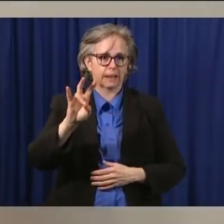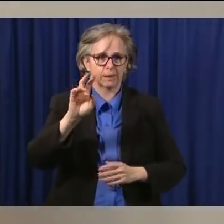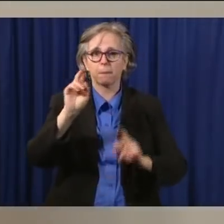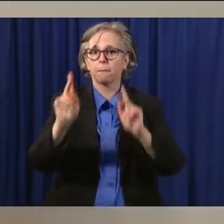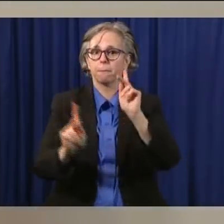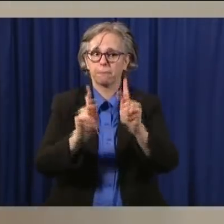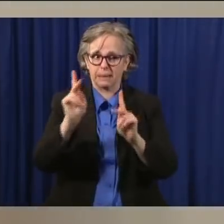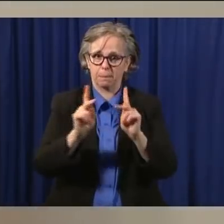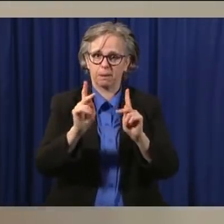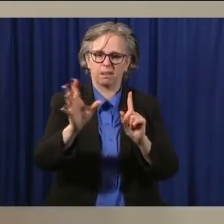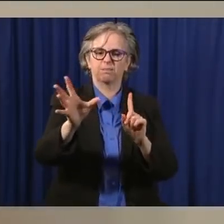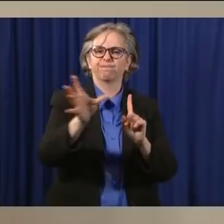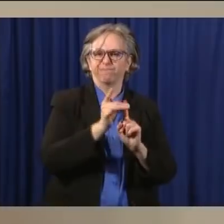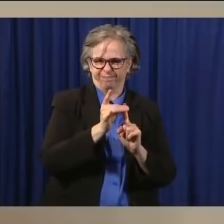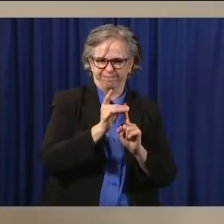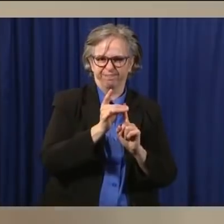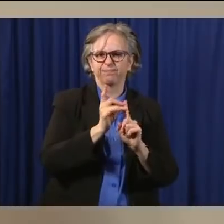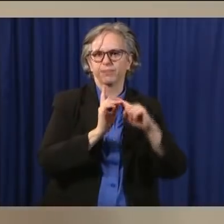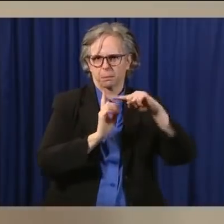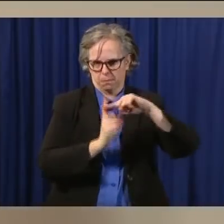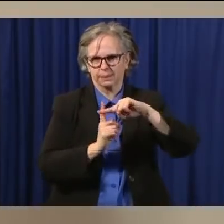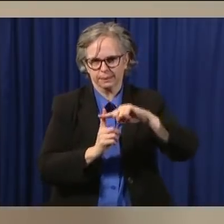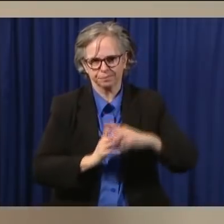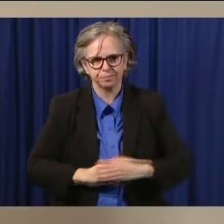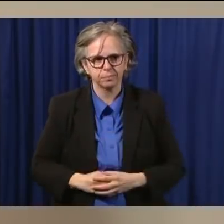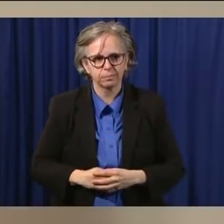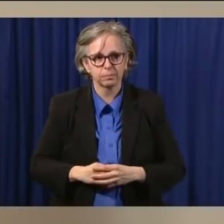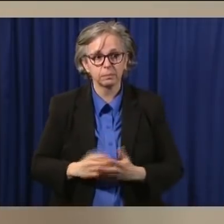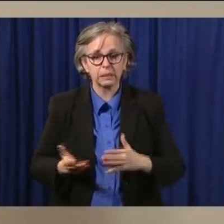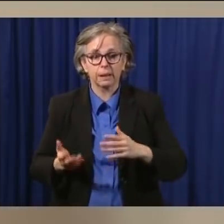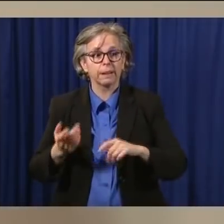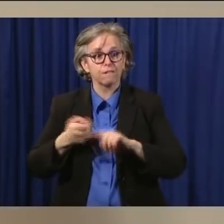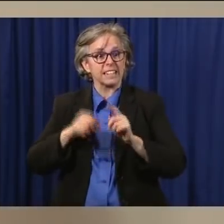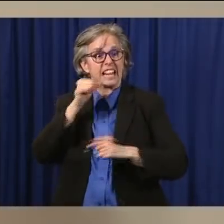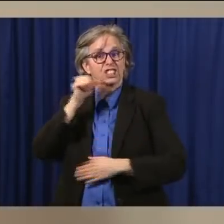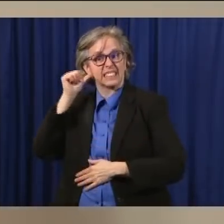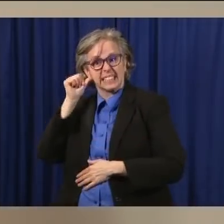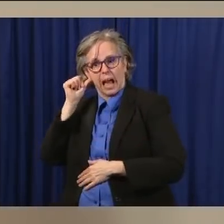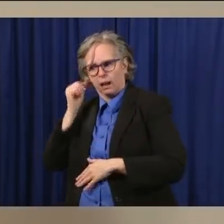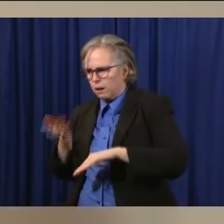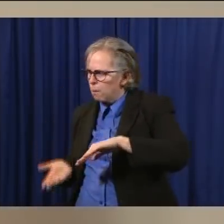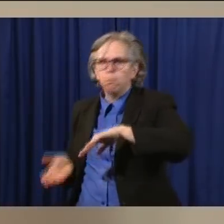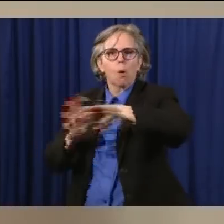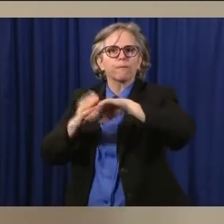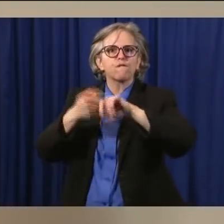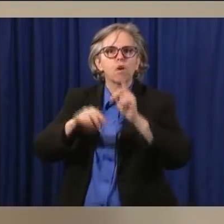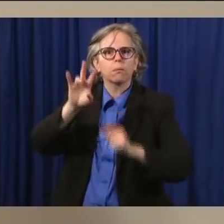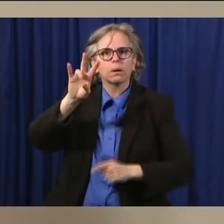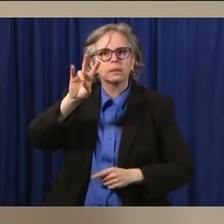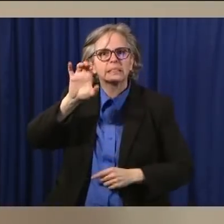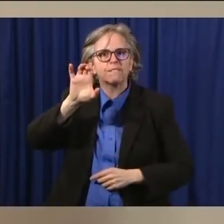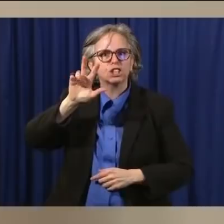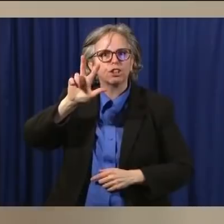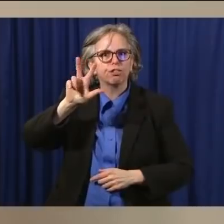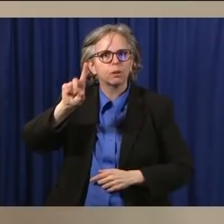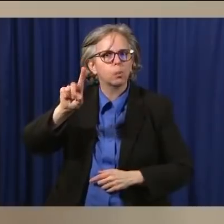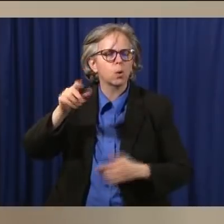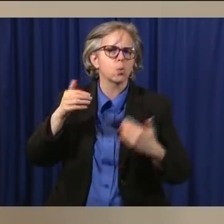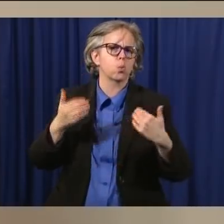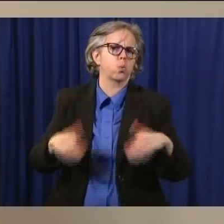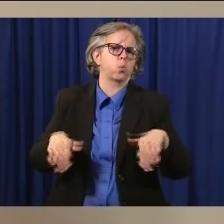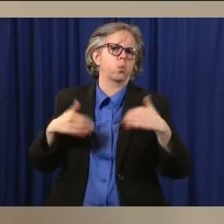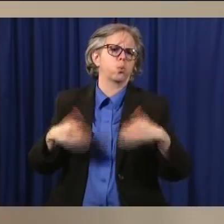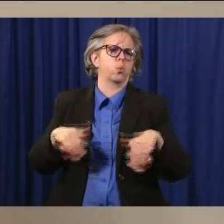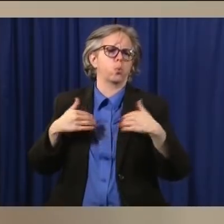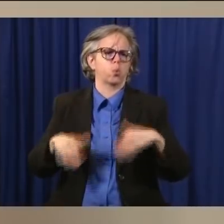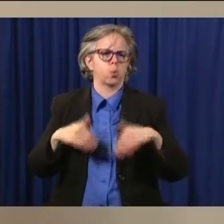30,167 cases. This is an increase of 731 since yesterday. Our deaths have gone up